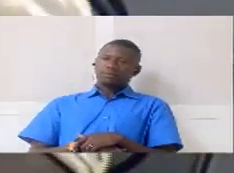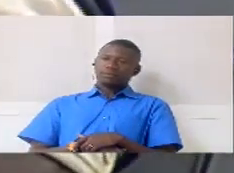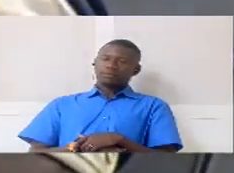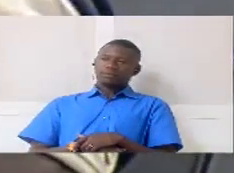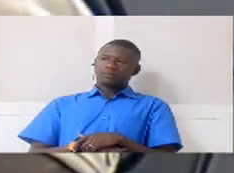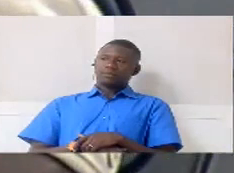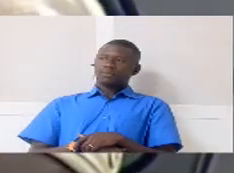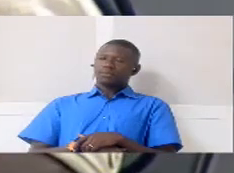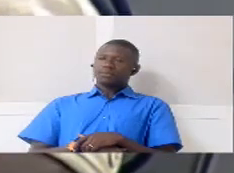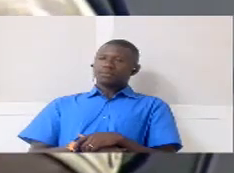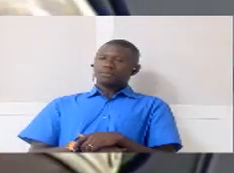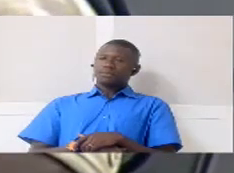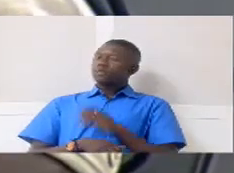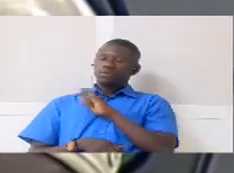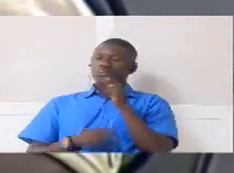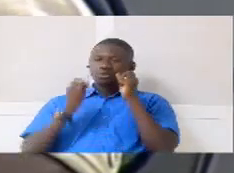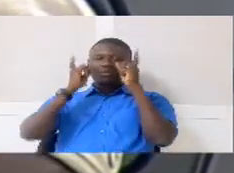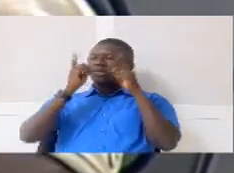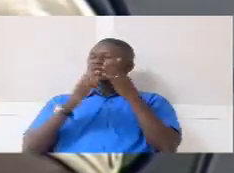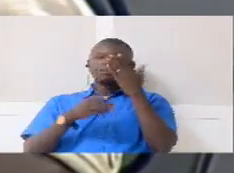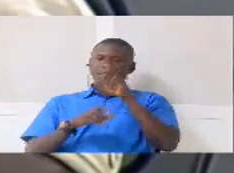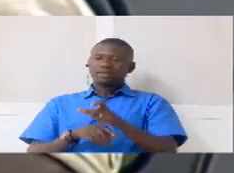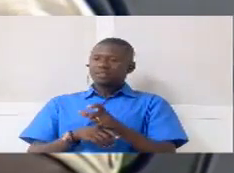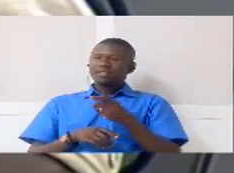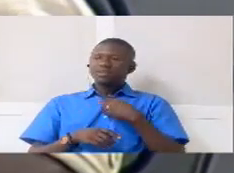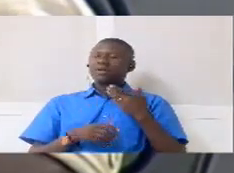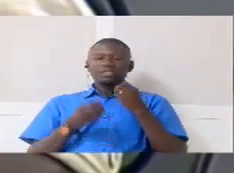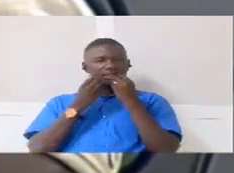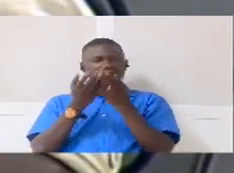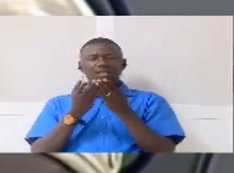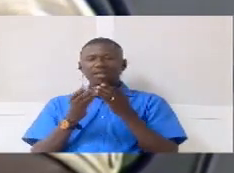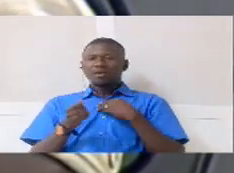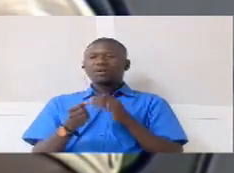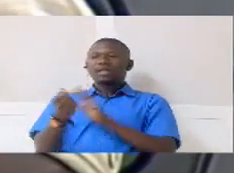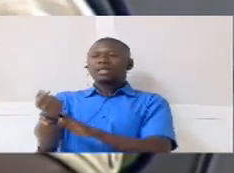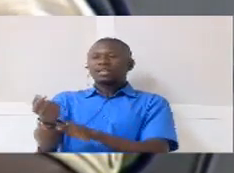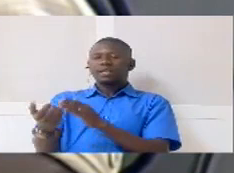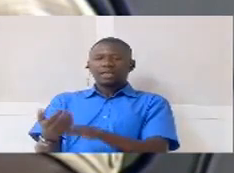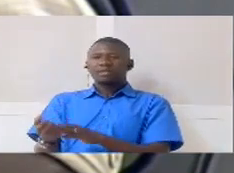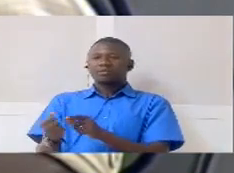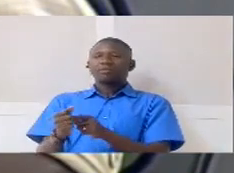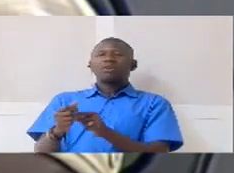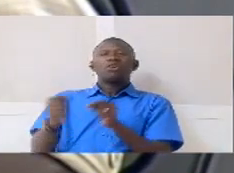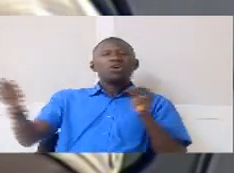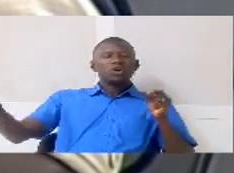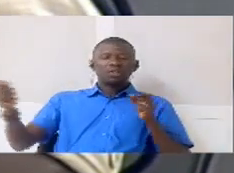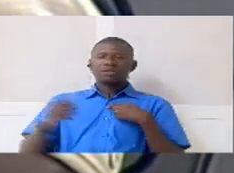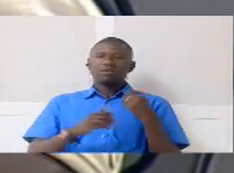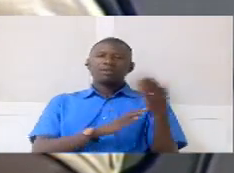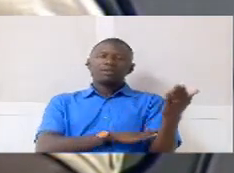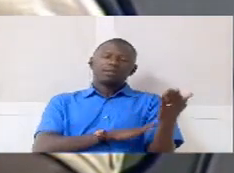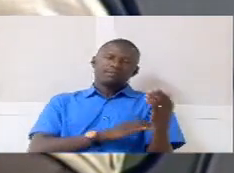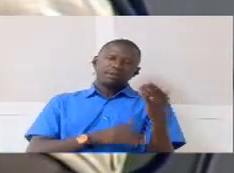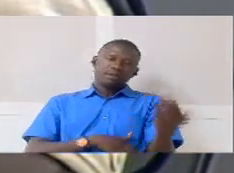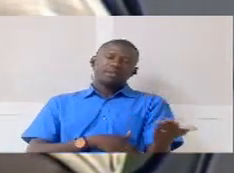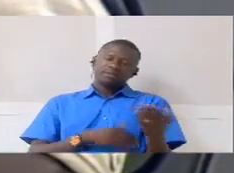no. It did not surprise anyone at that time. It was said that our right hands were longer than our left